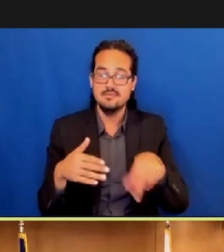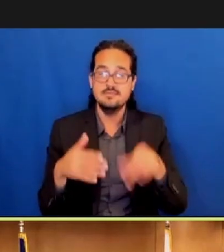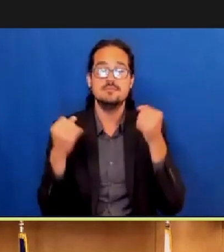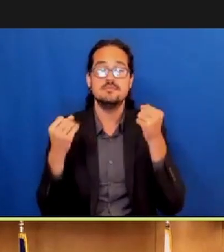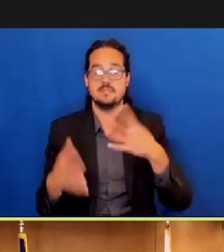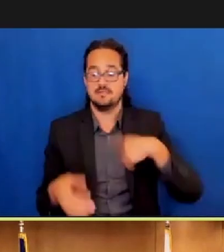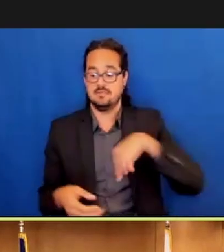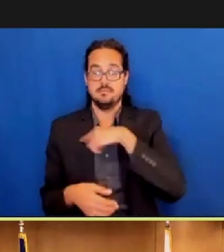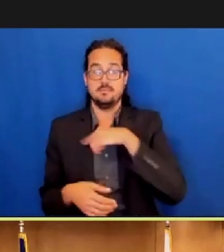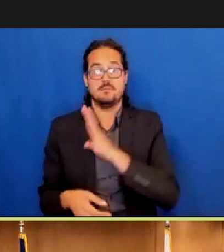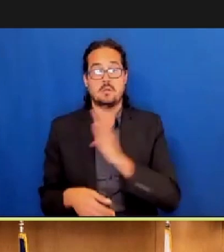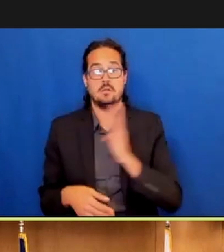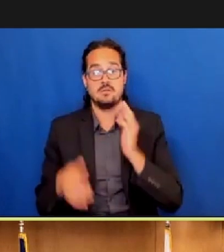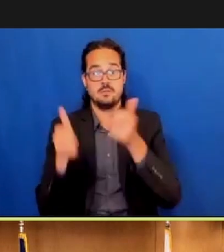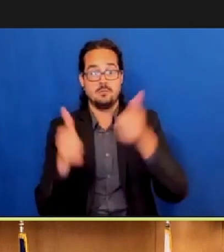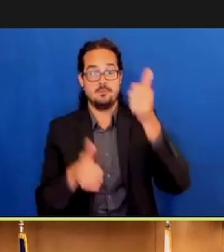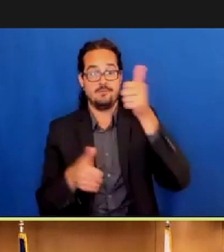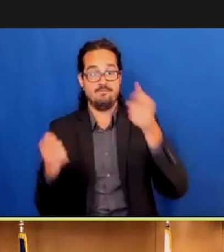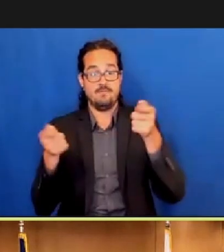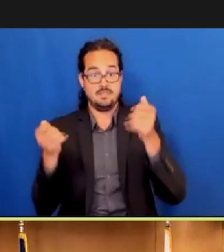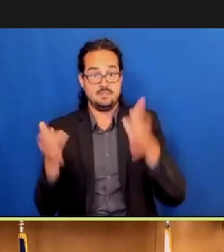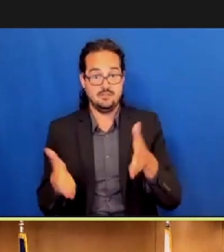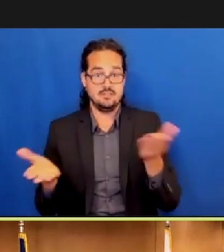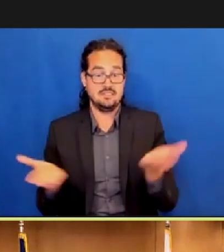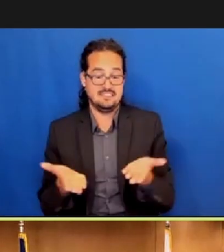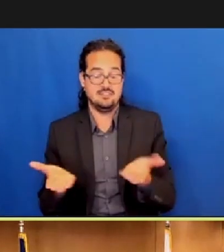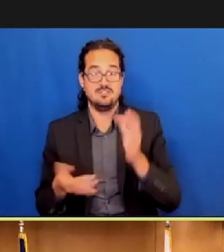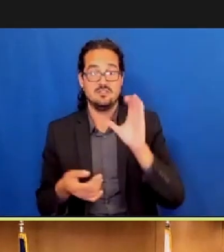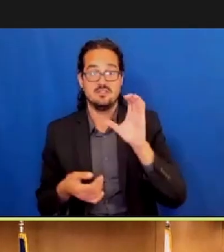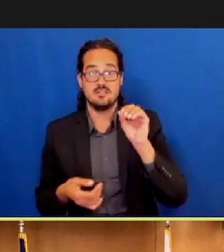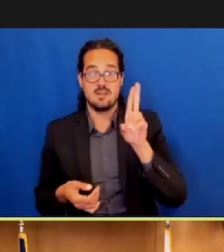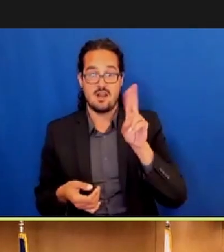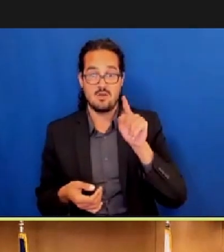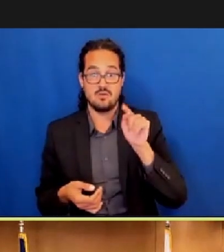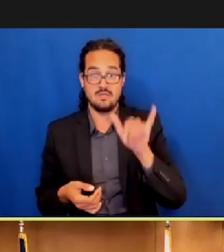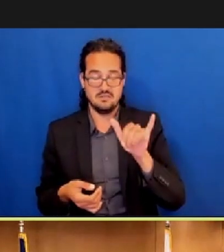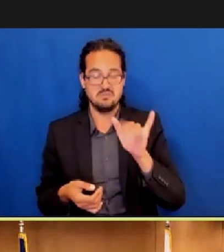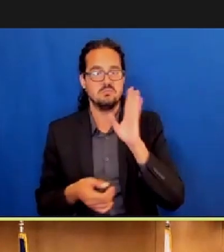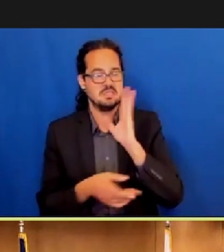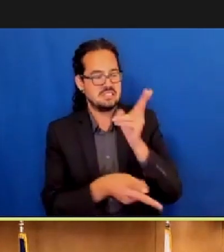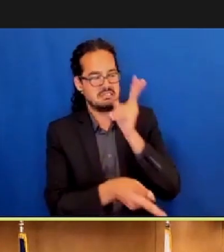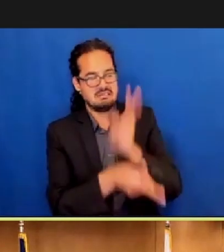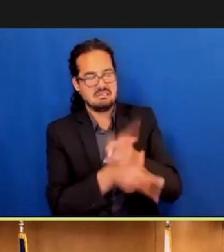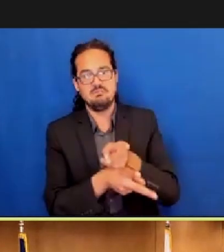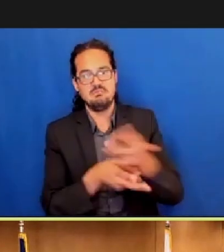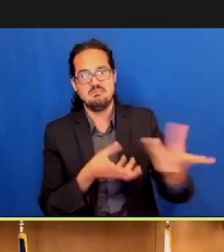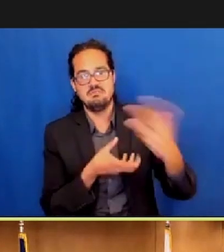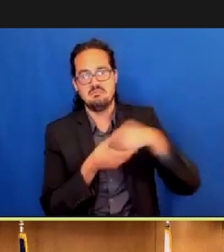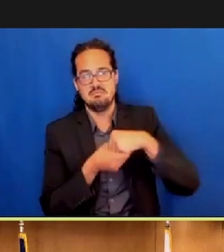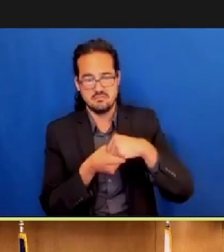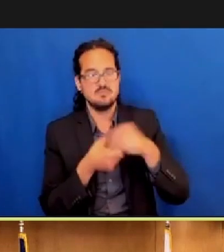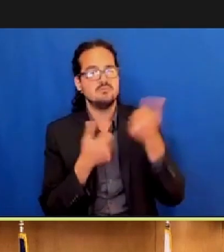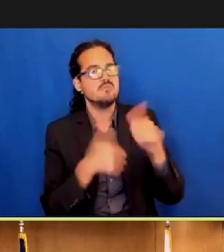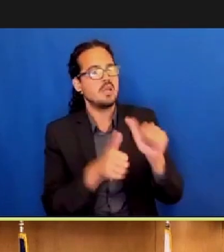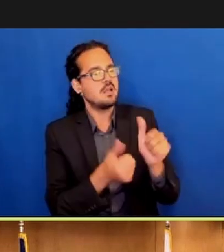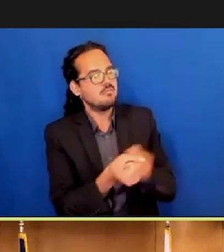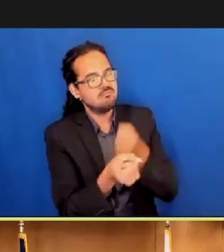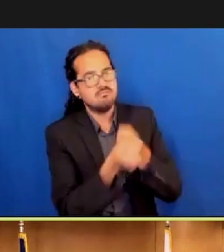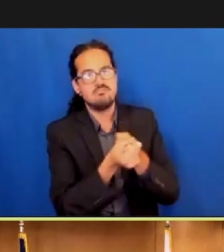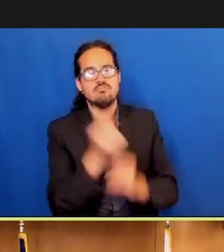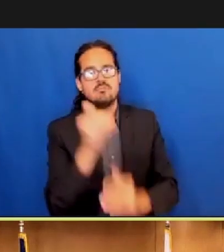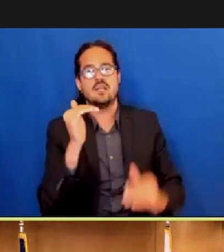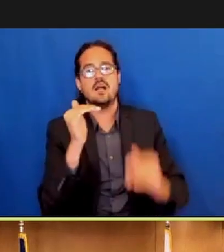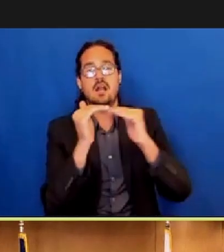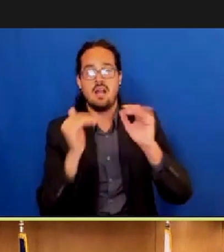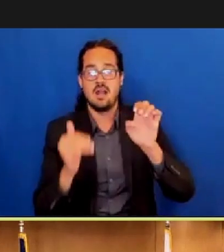that this doesn't happen again to our low income communities when the next emergency comes along. And it could be a variety of emergencies, not just a